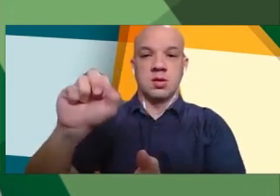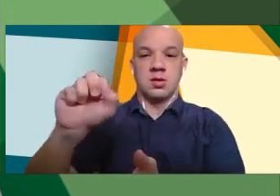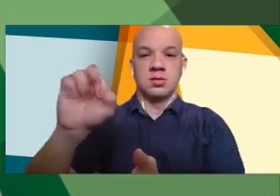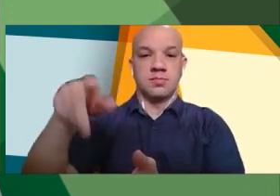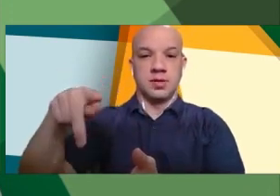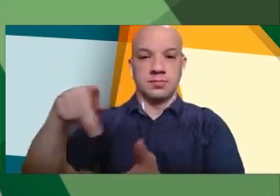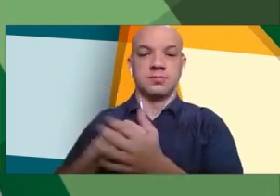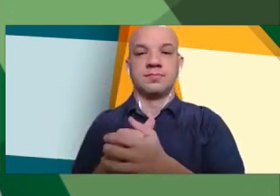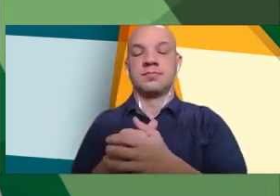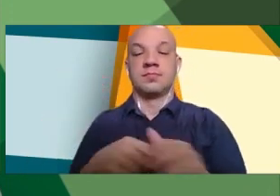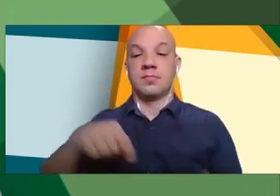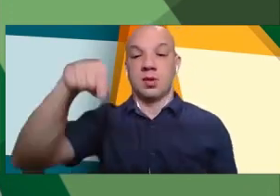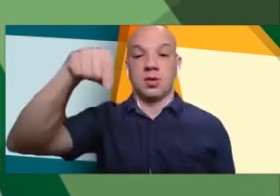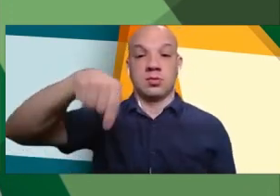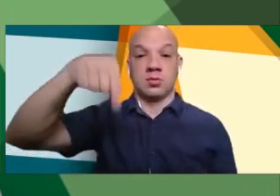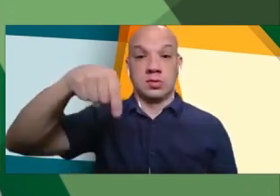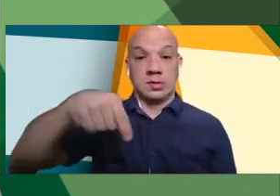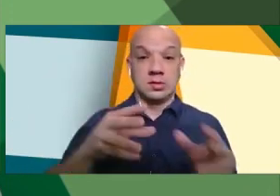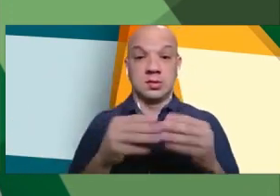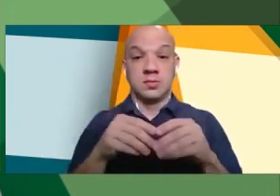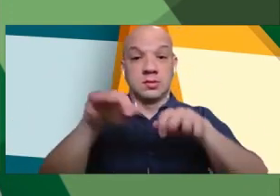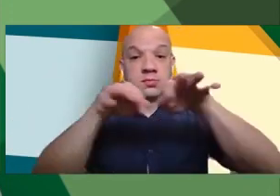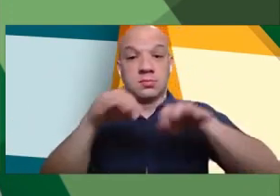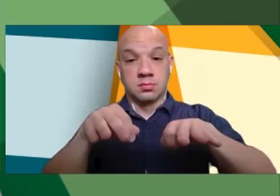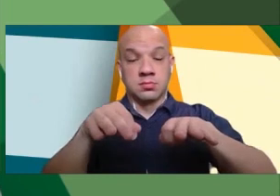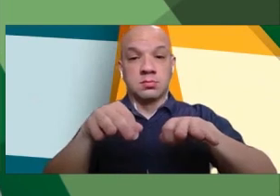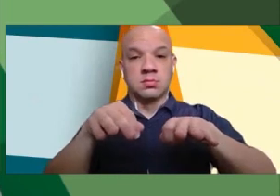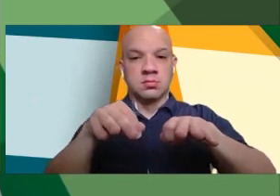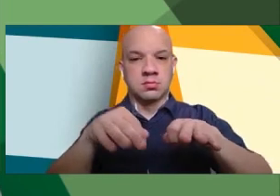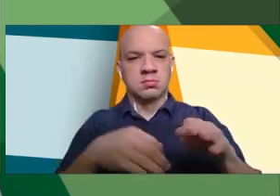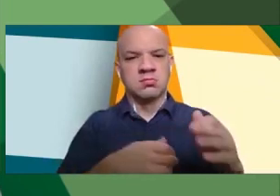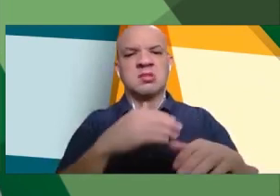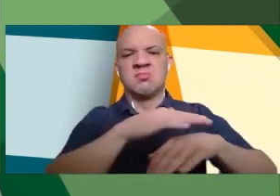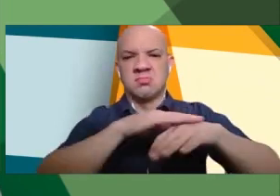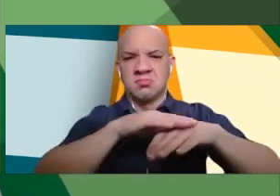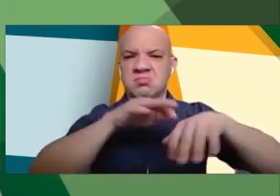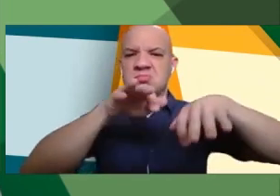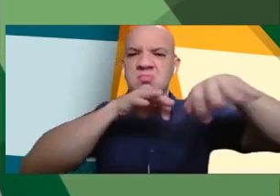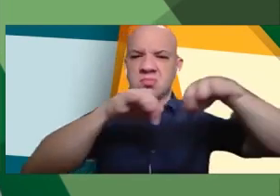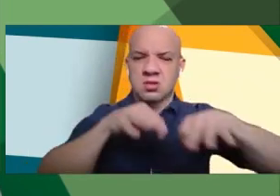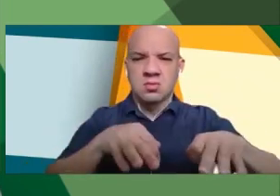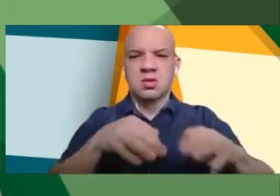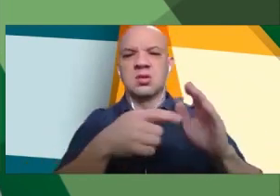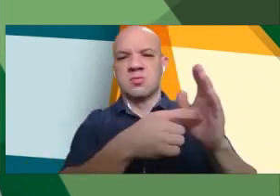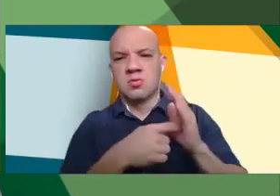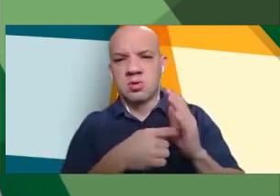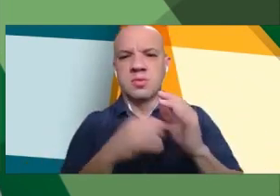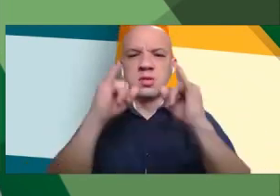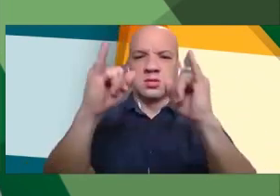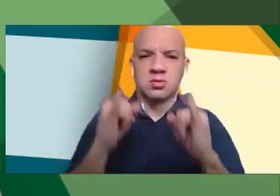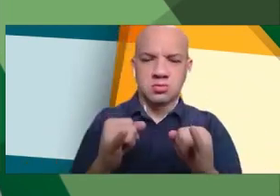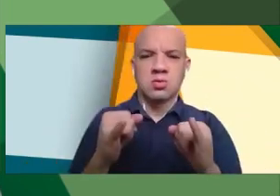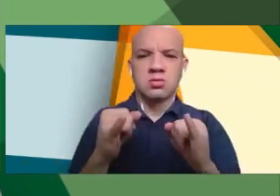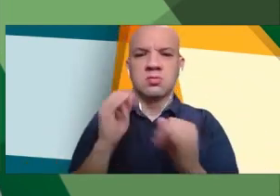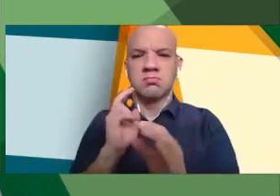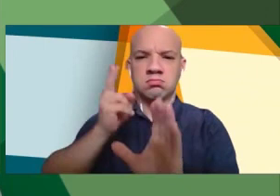the purpose of this pre-bid meeting is to review briefly the requirements and instructions for